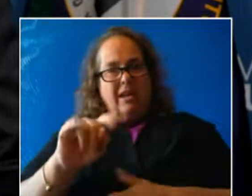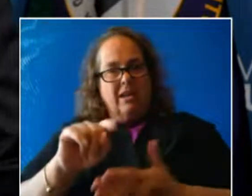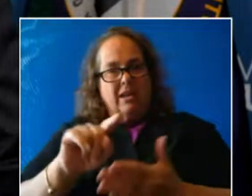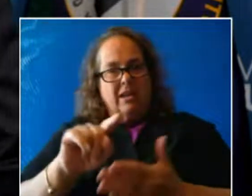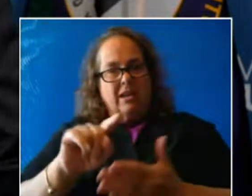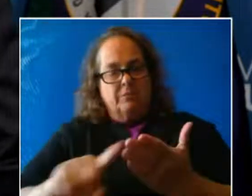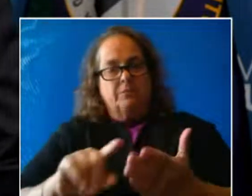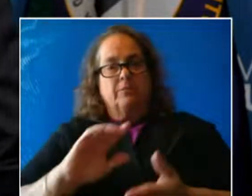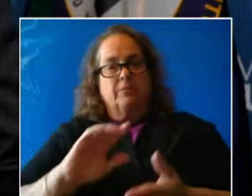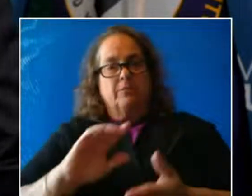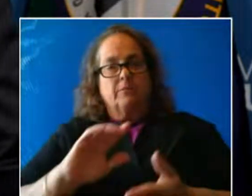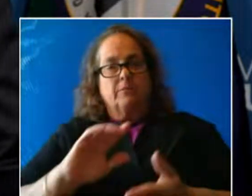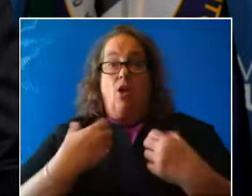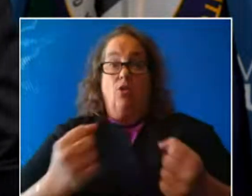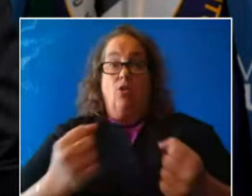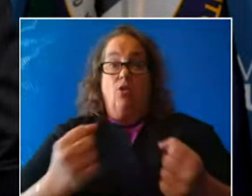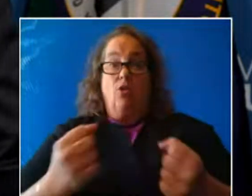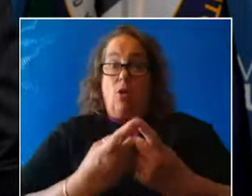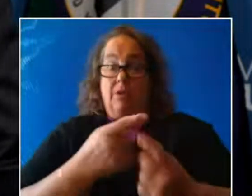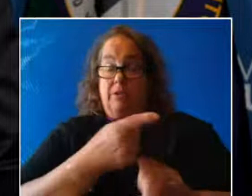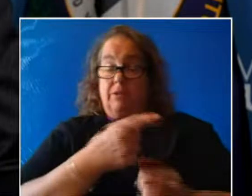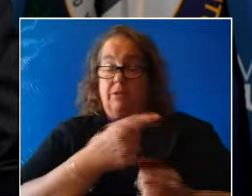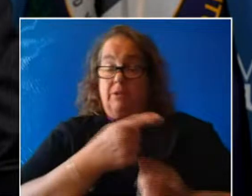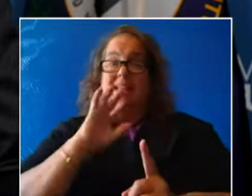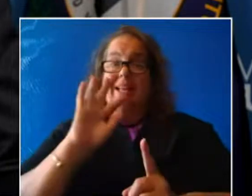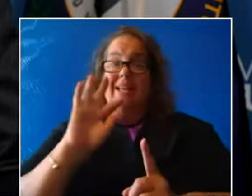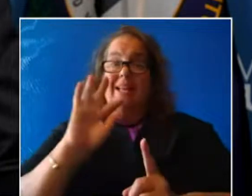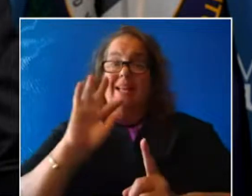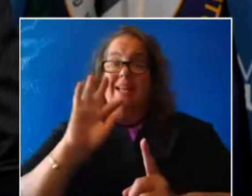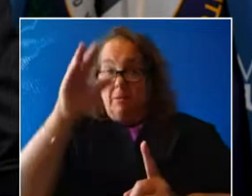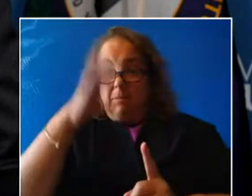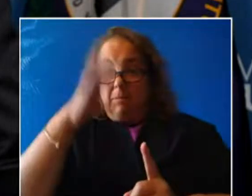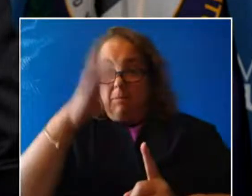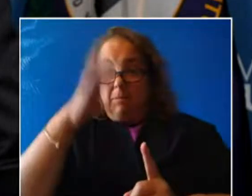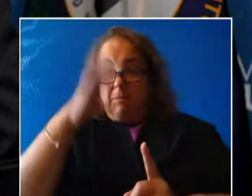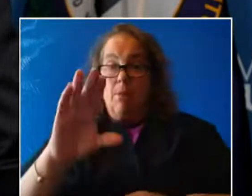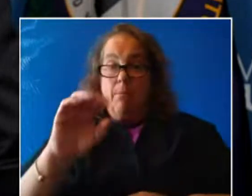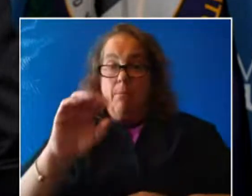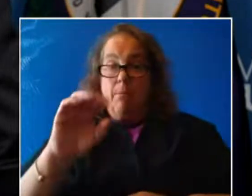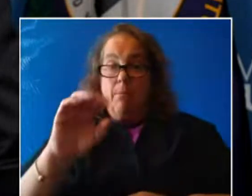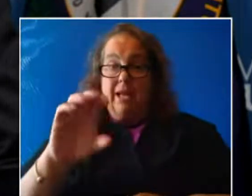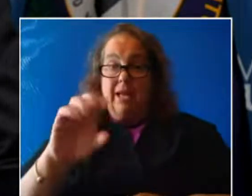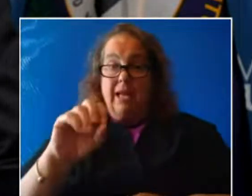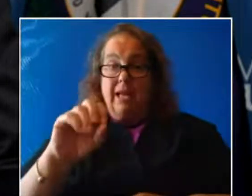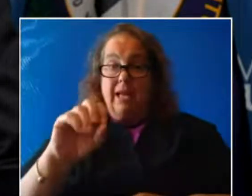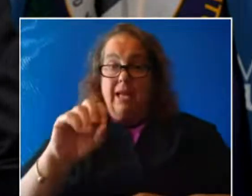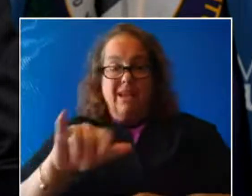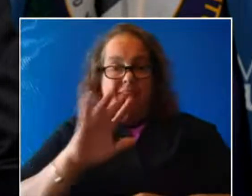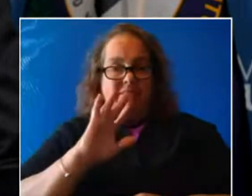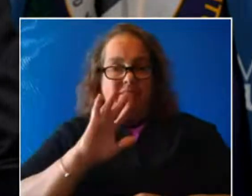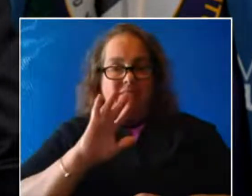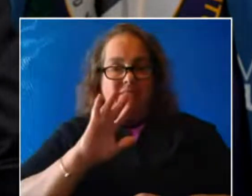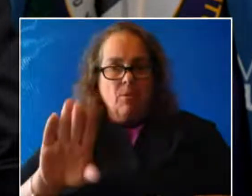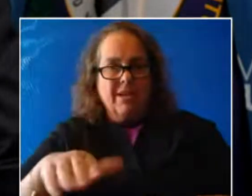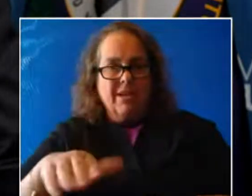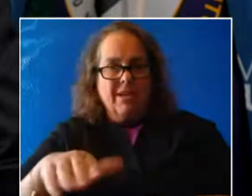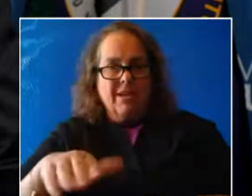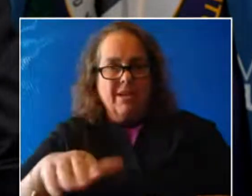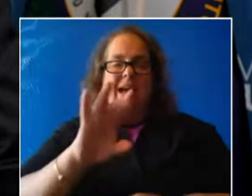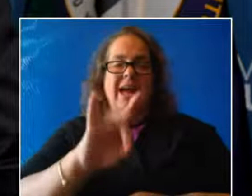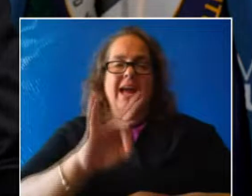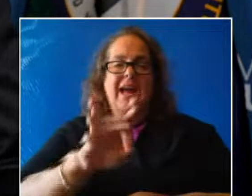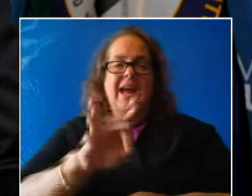a 90-year-old man from Boone County. It's a February death. An 88-year-old woman from Livingston County.